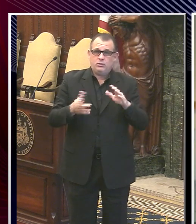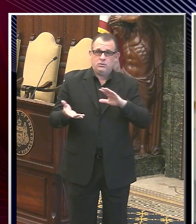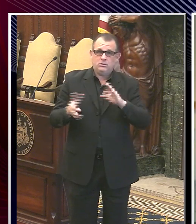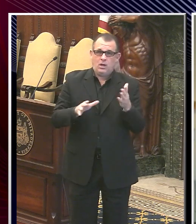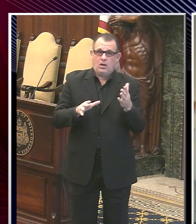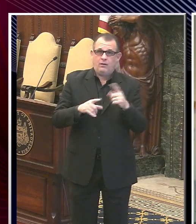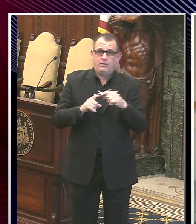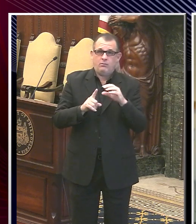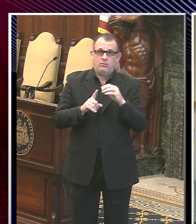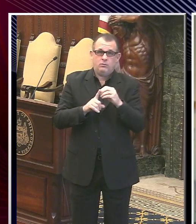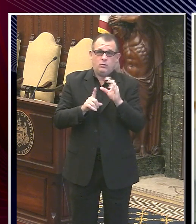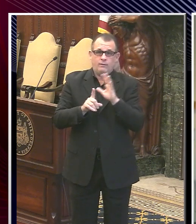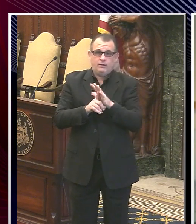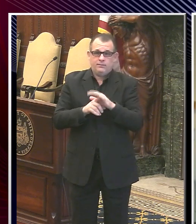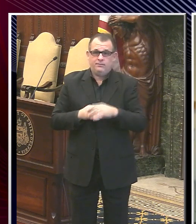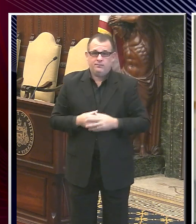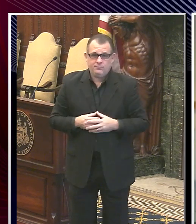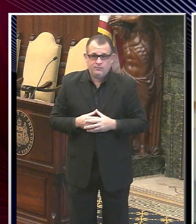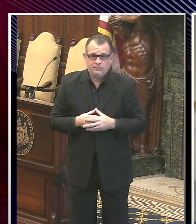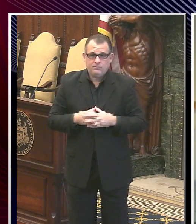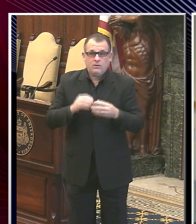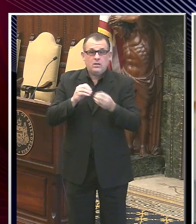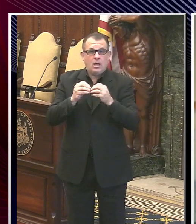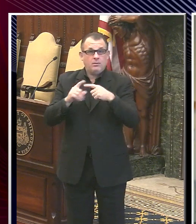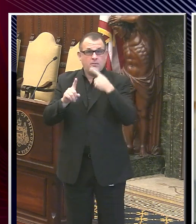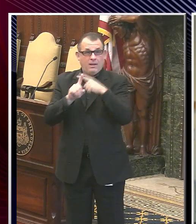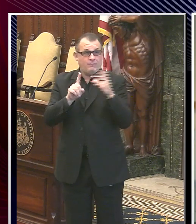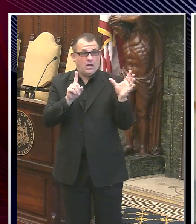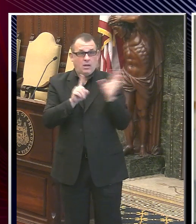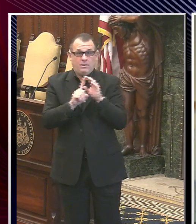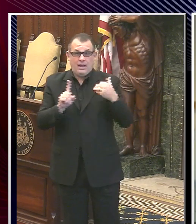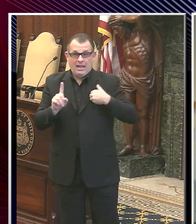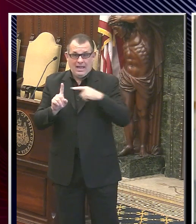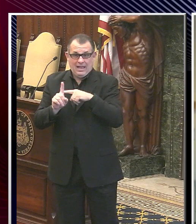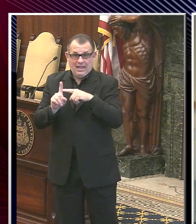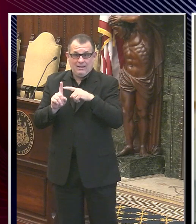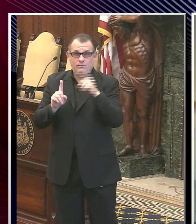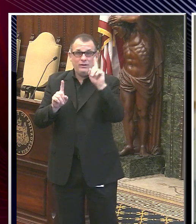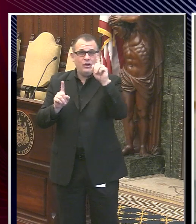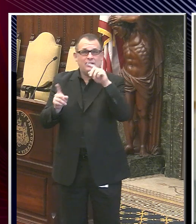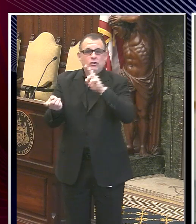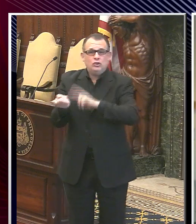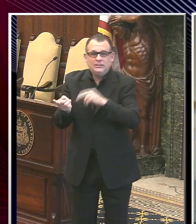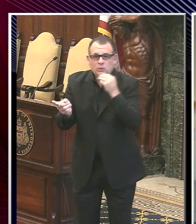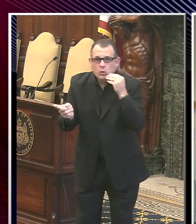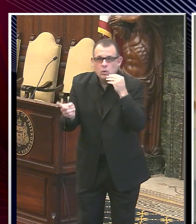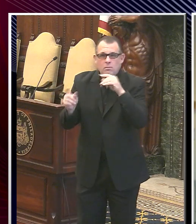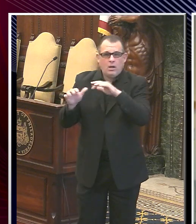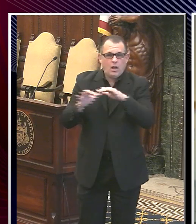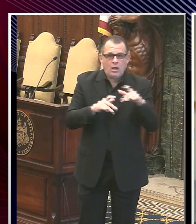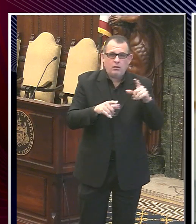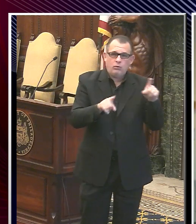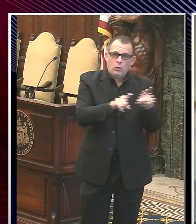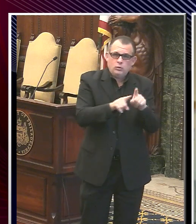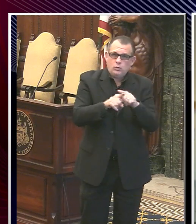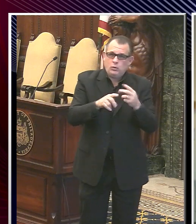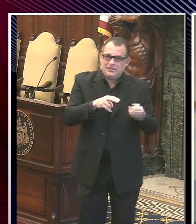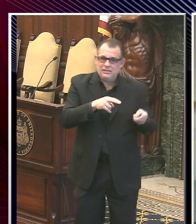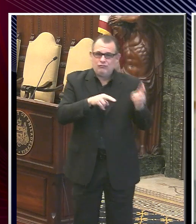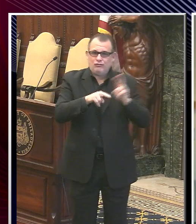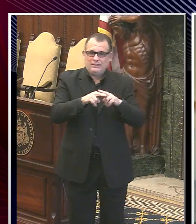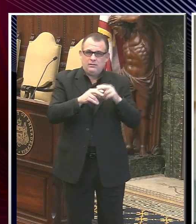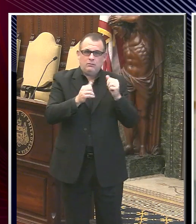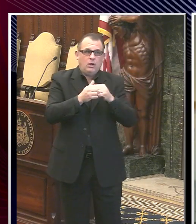Now, while we're seeing increases in cases and increases in deaths, we're also seeing increases in cases in nursing homes and other